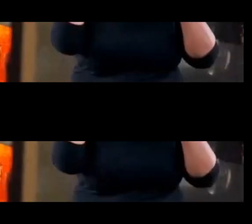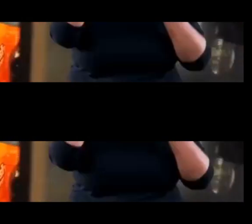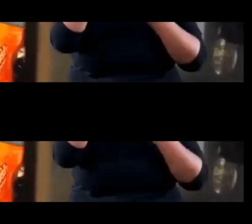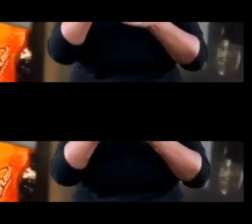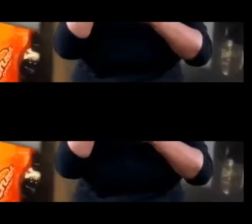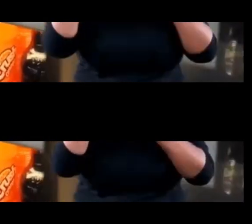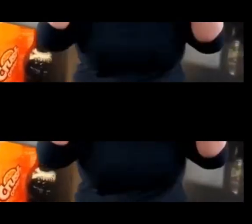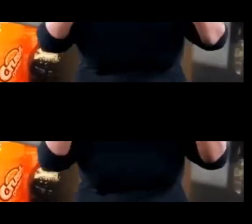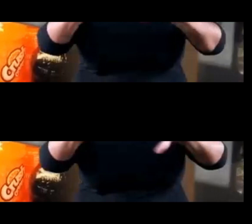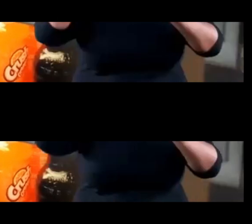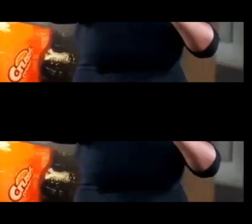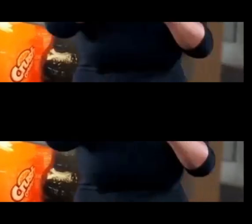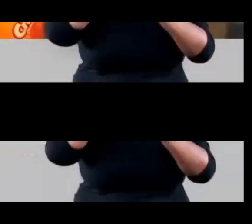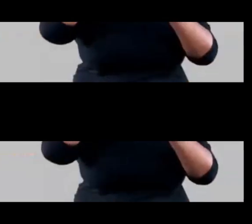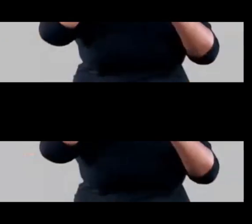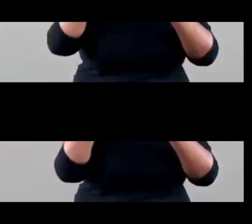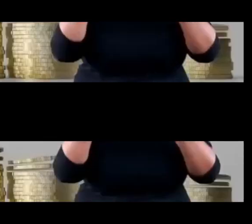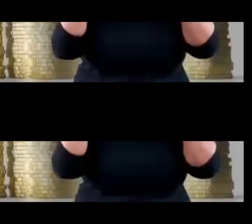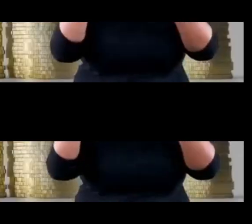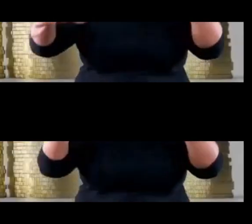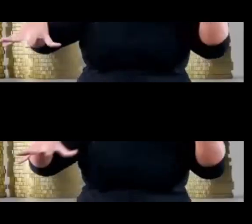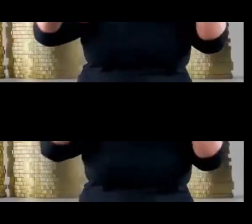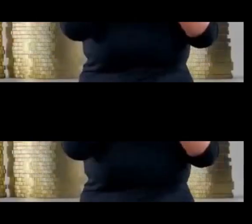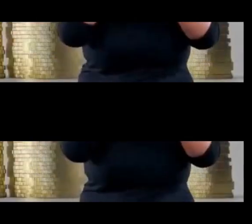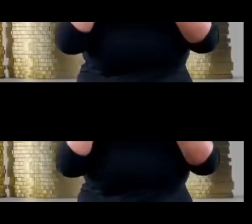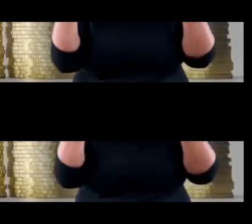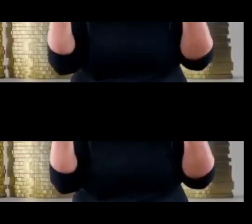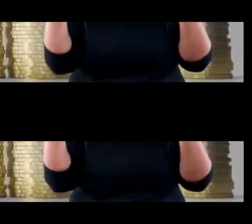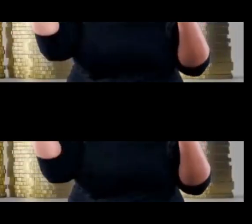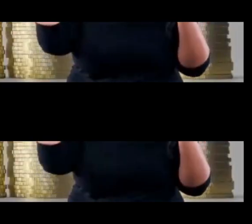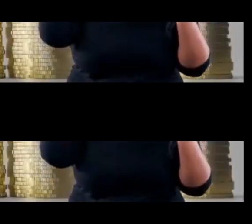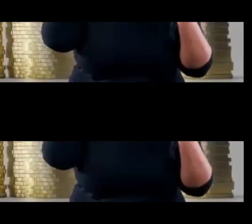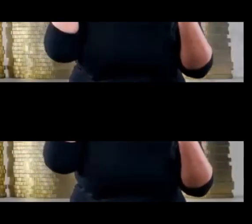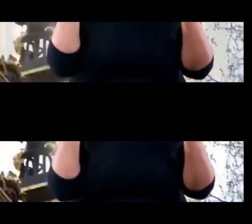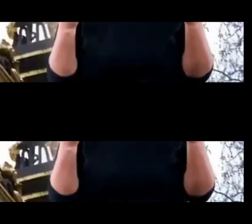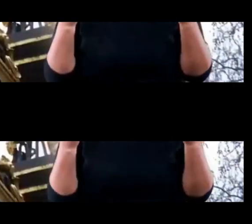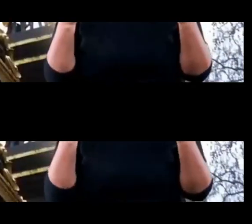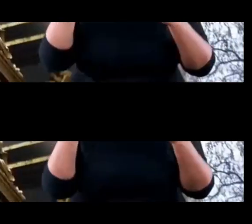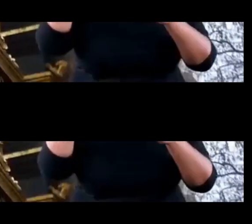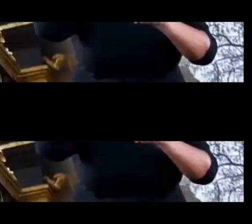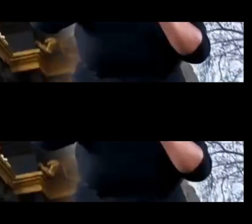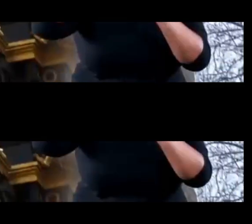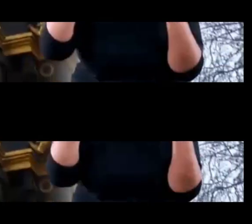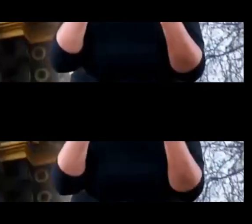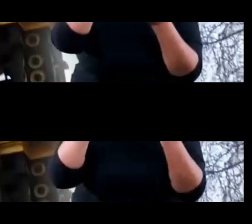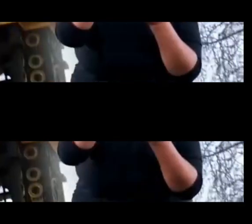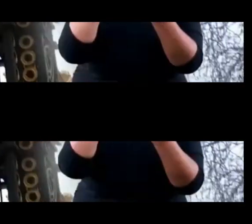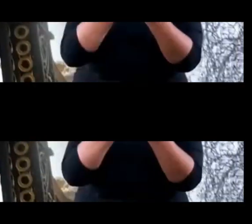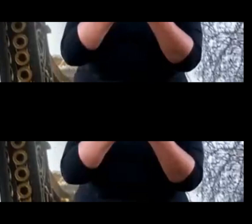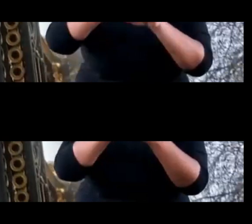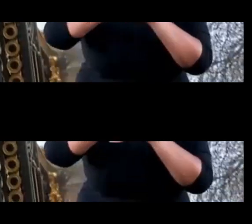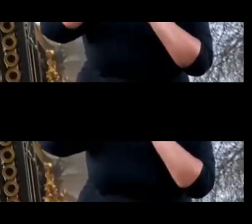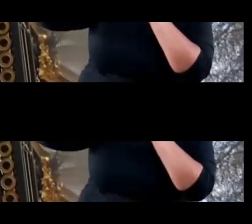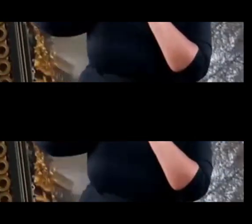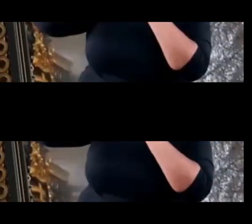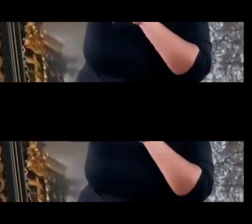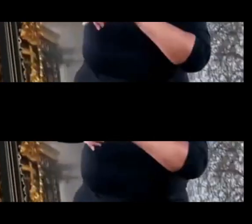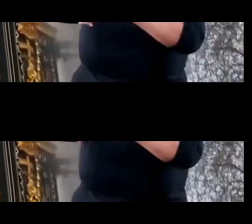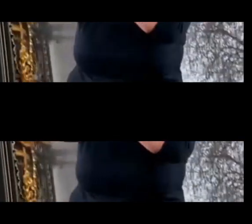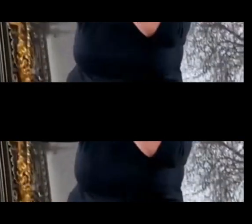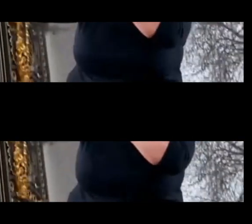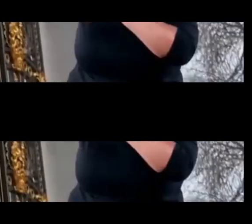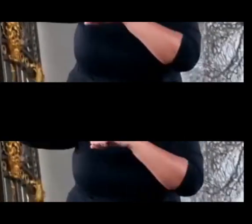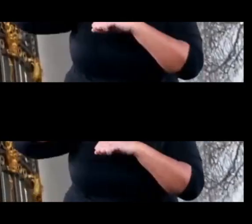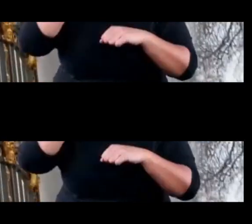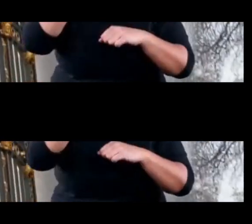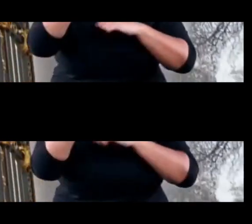was already being taxed, and now there is an extra tax added. Plus, that money goes to the British government instead of helping